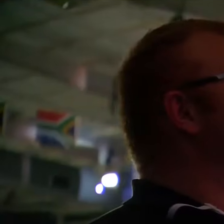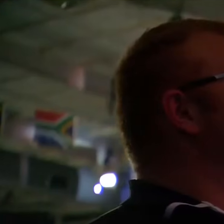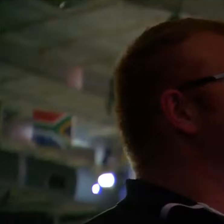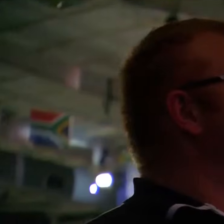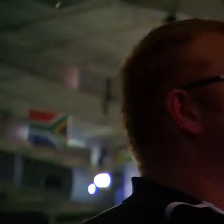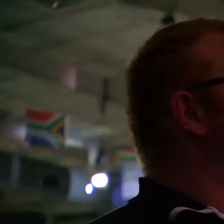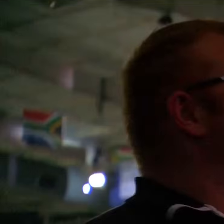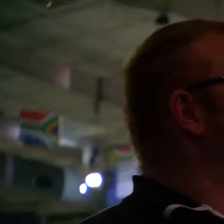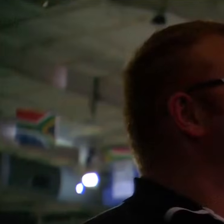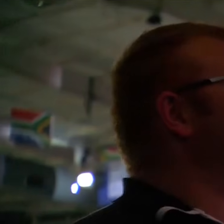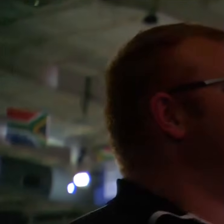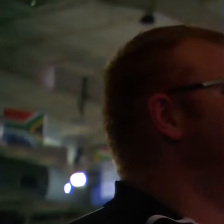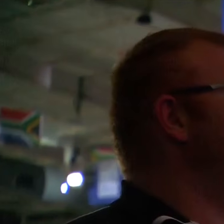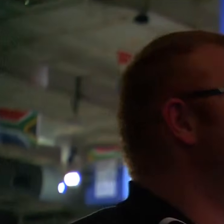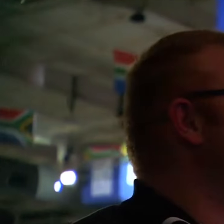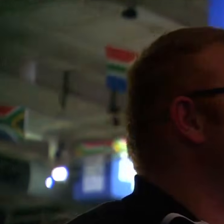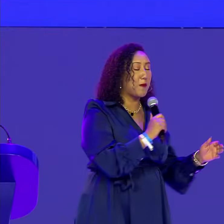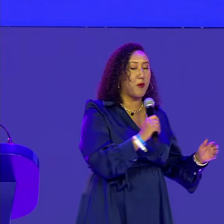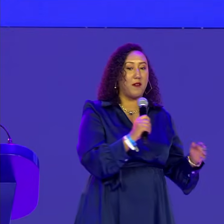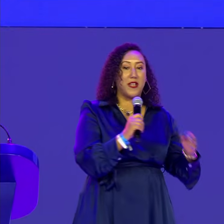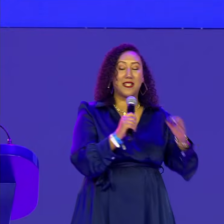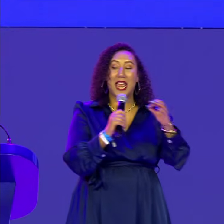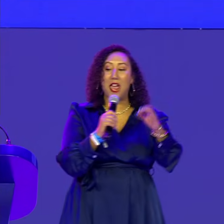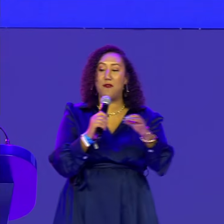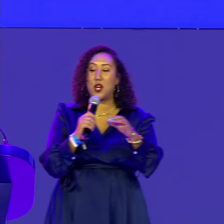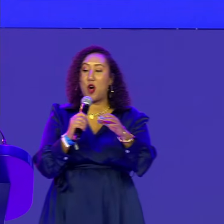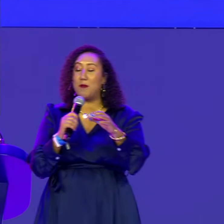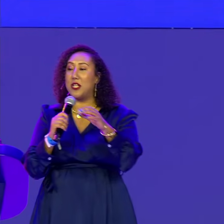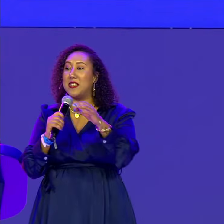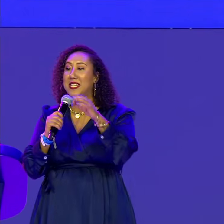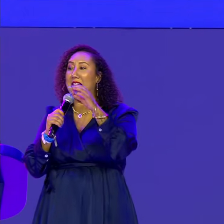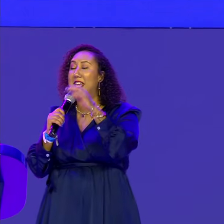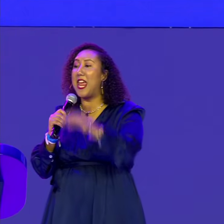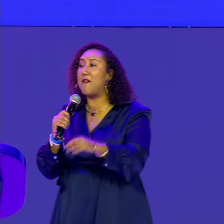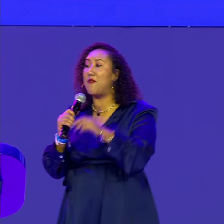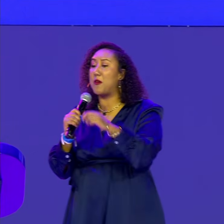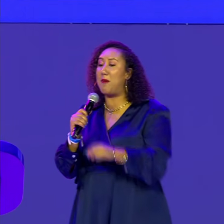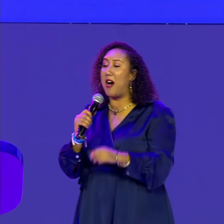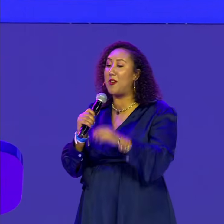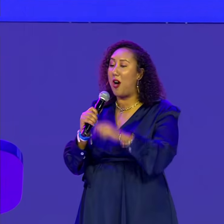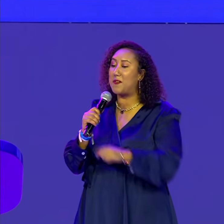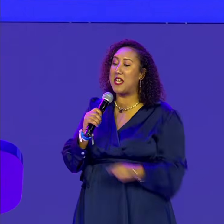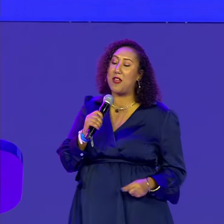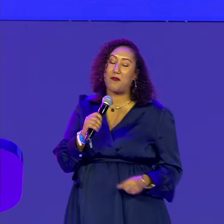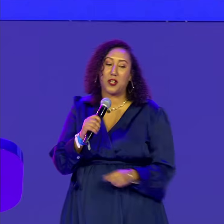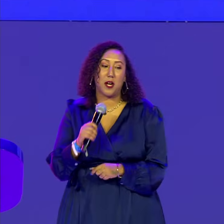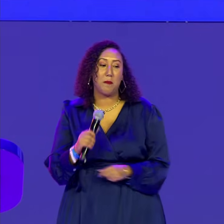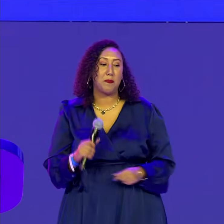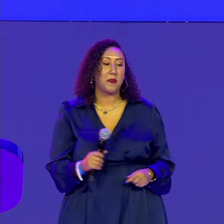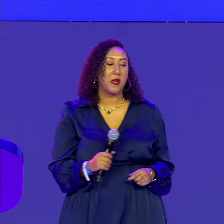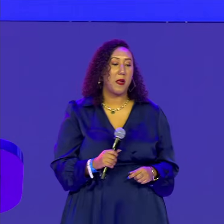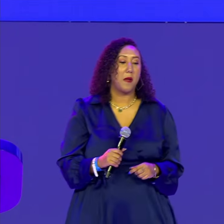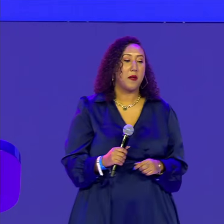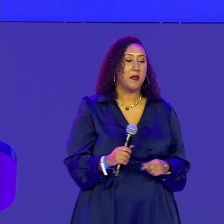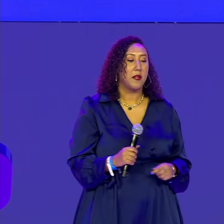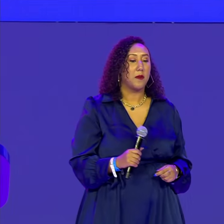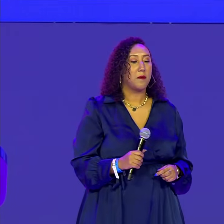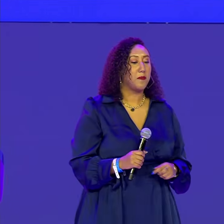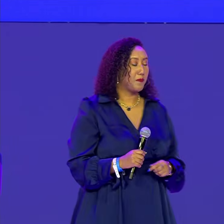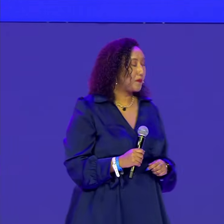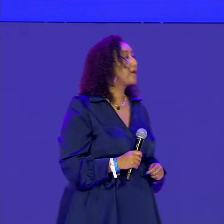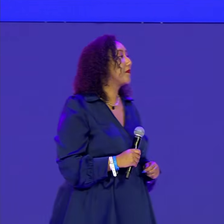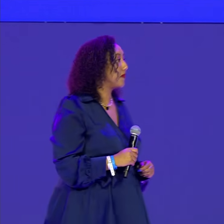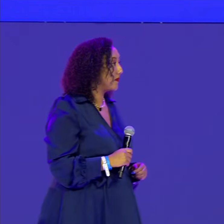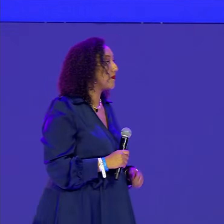This room is filled with Democrats from every province, every community, and every part of South Africa. And Nasli,